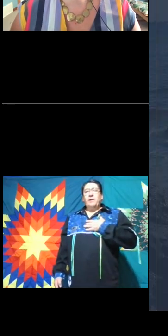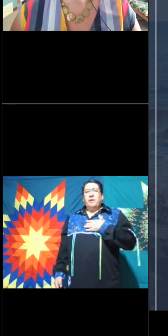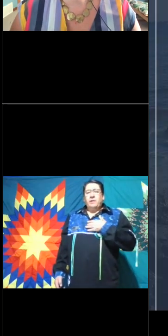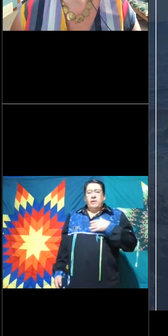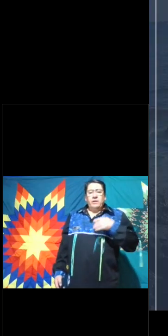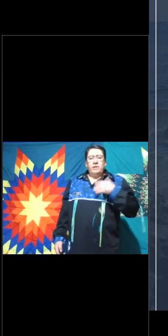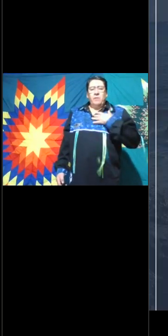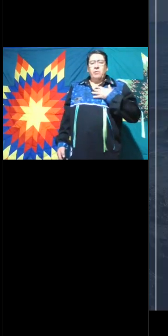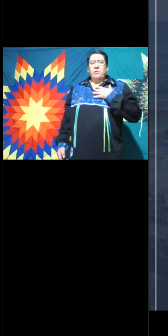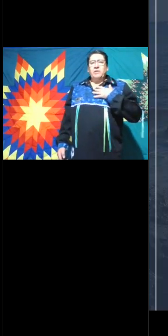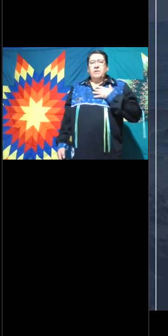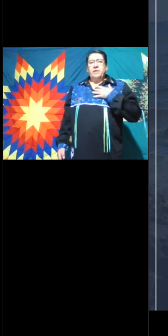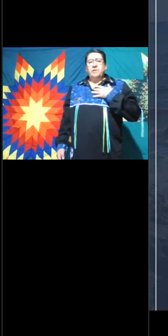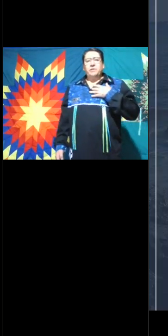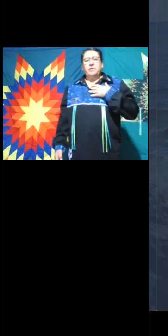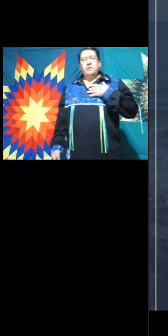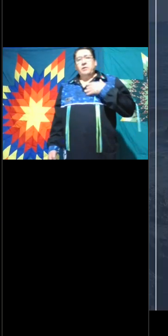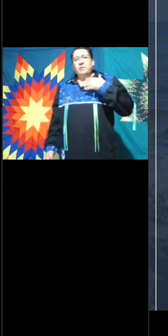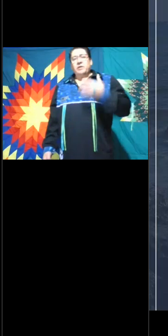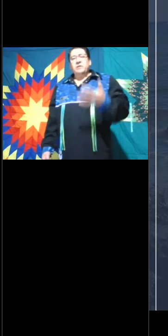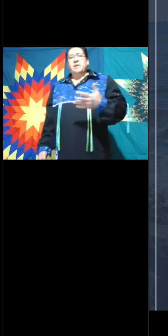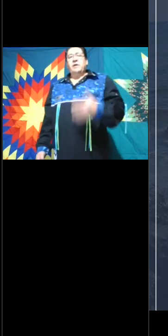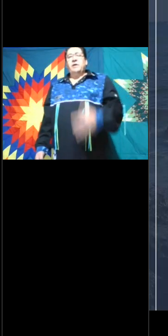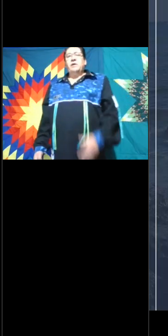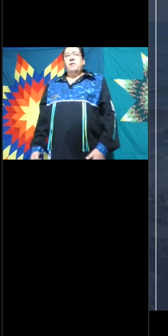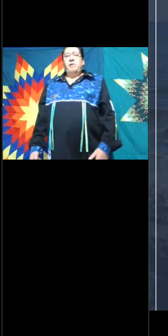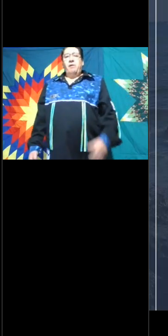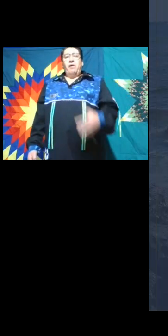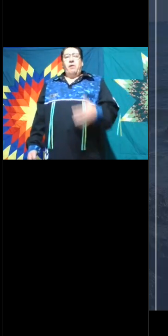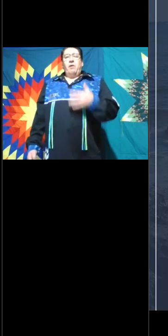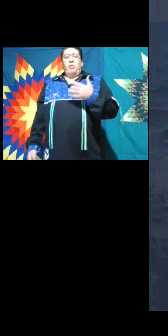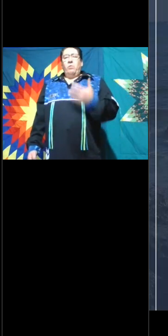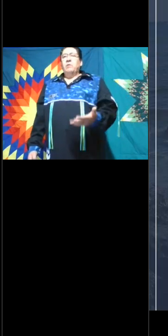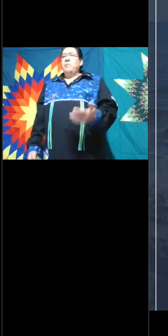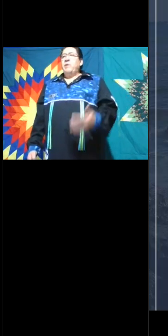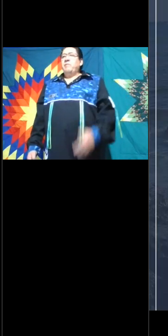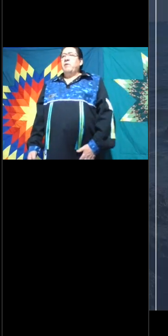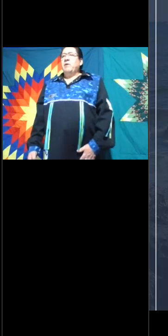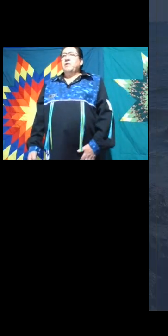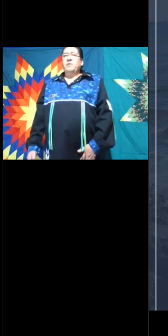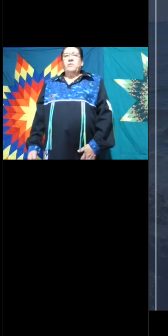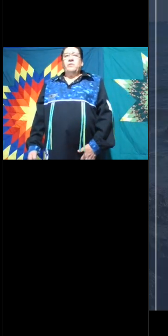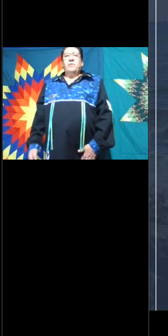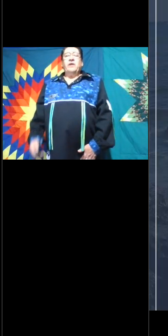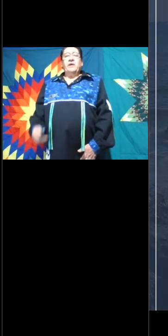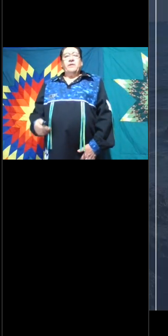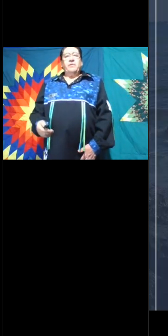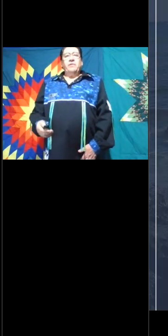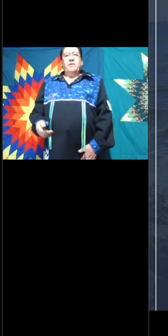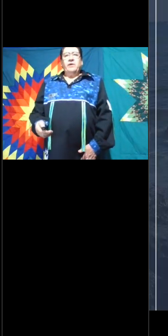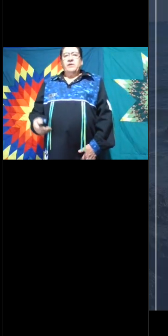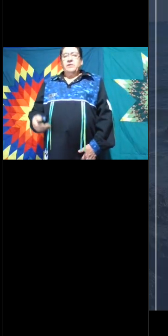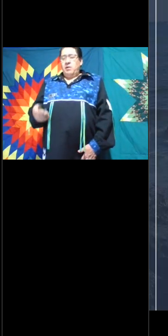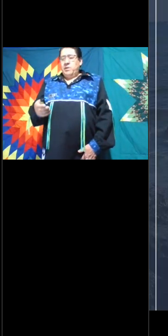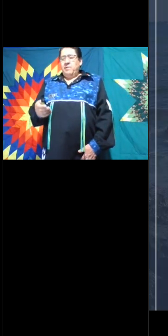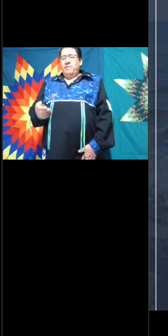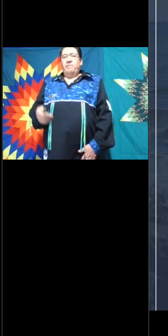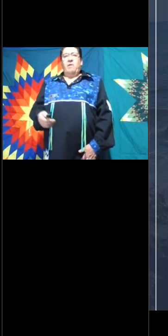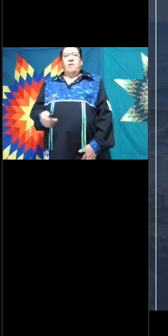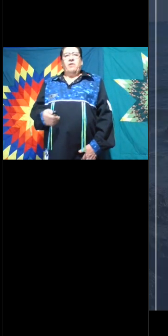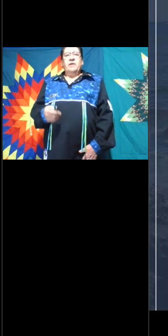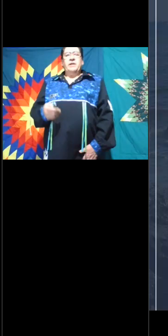Okay, Tanatara Ambawastich Tansei. Welcome everyone to the third